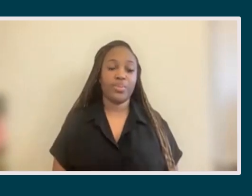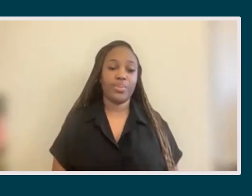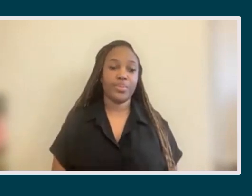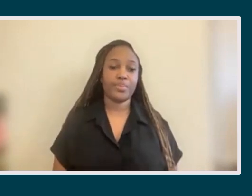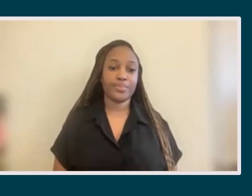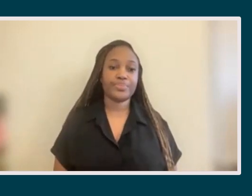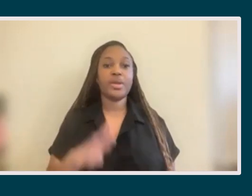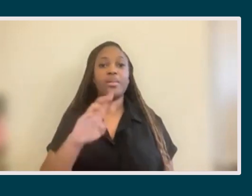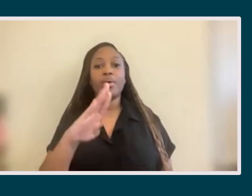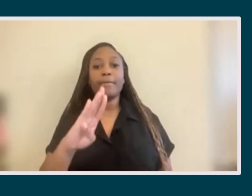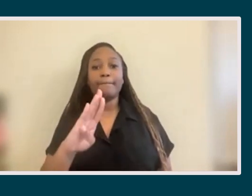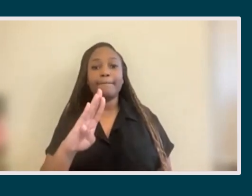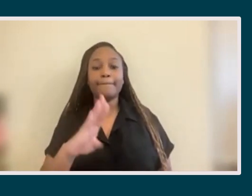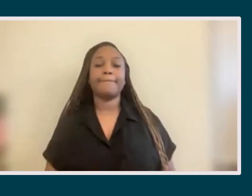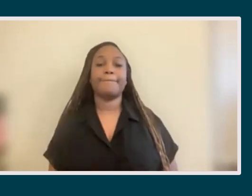Barb.